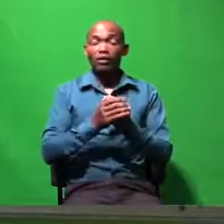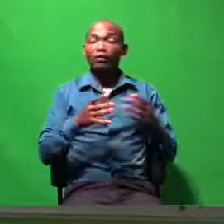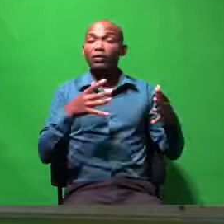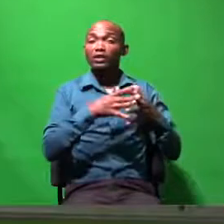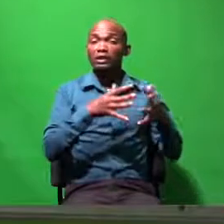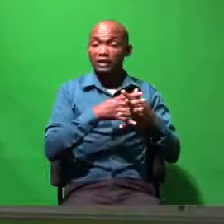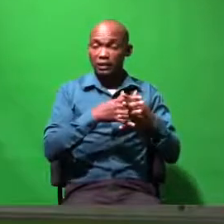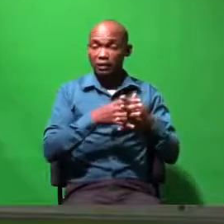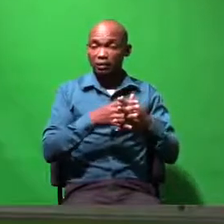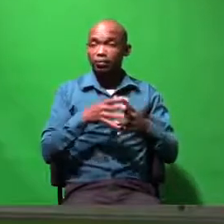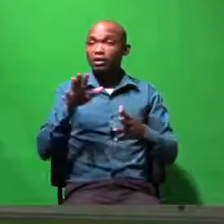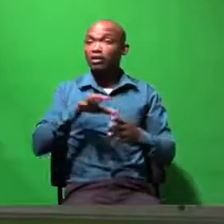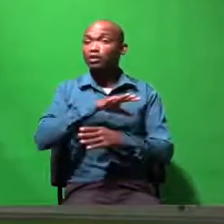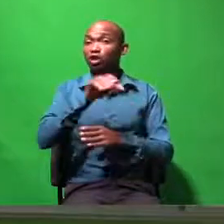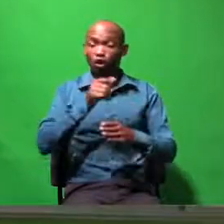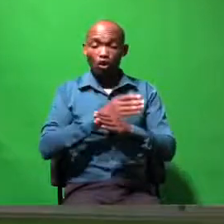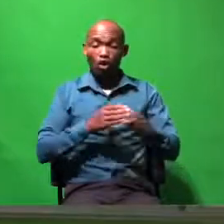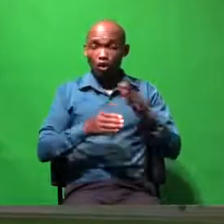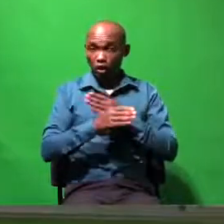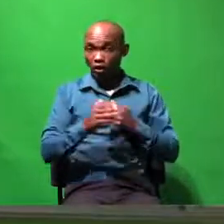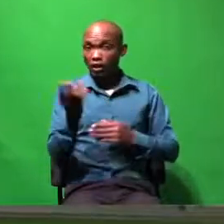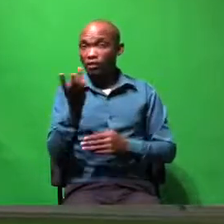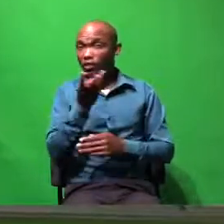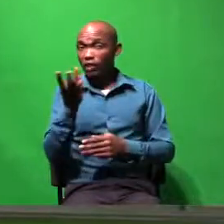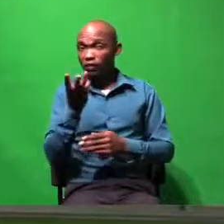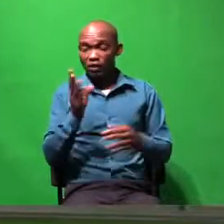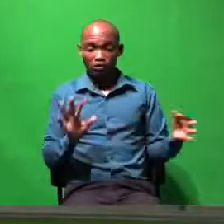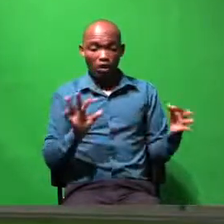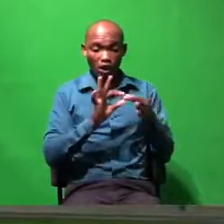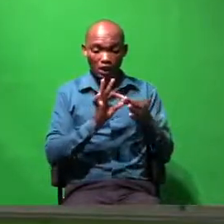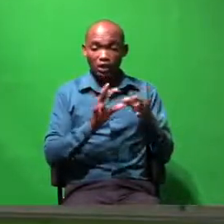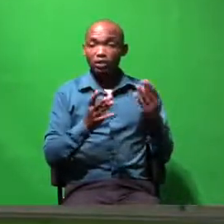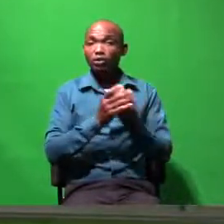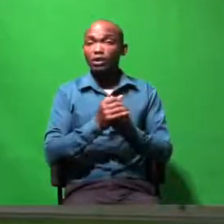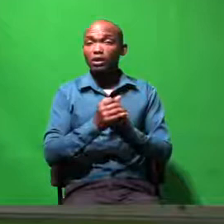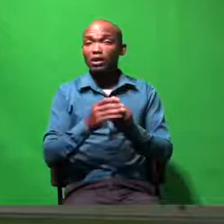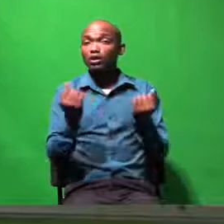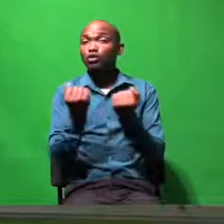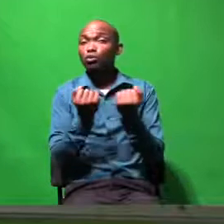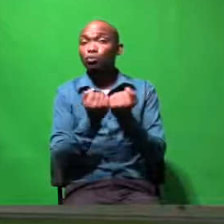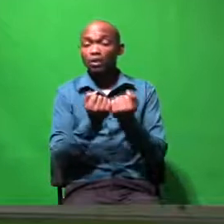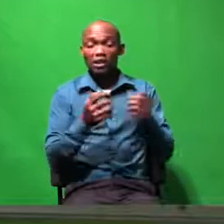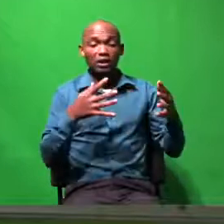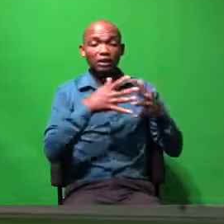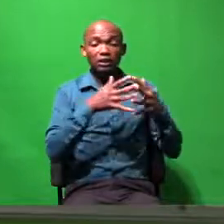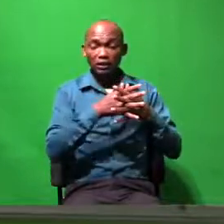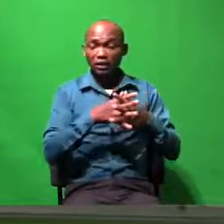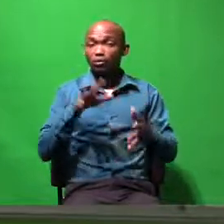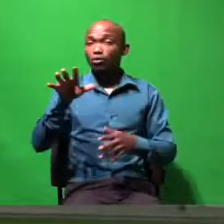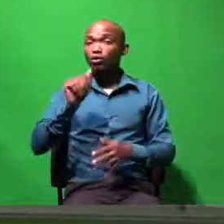lymphoid organs, these three things organized together to make a system which we